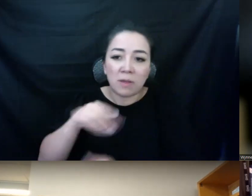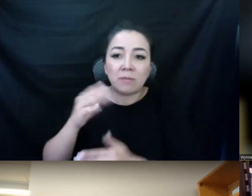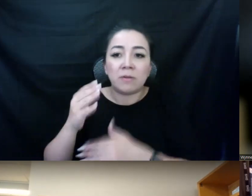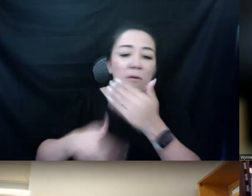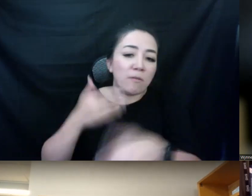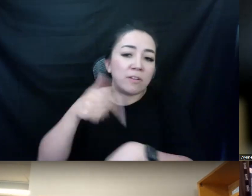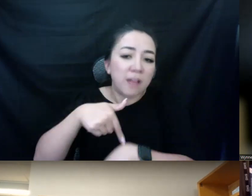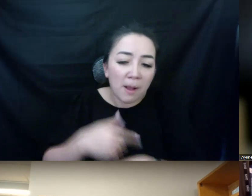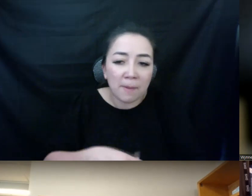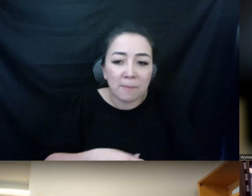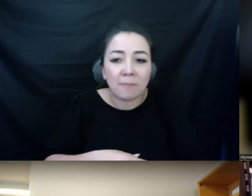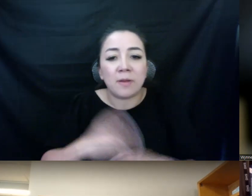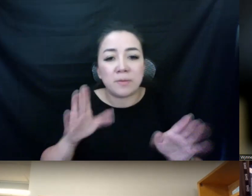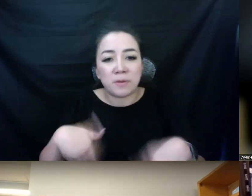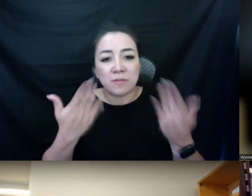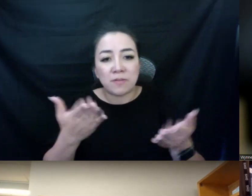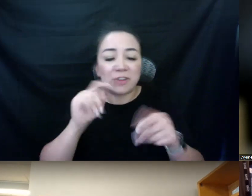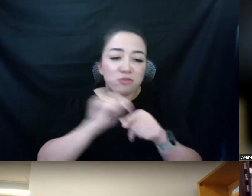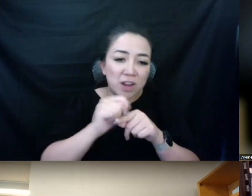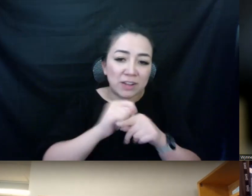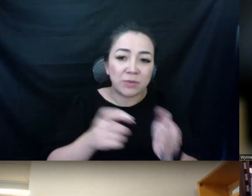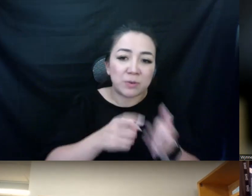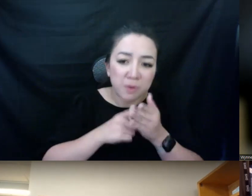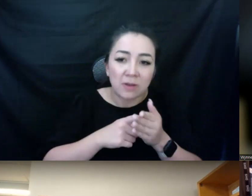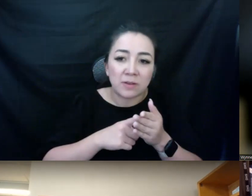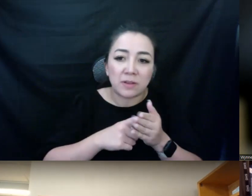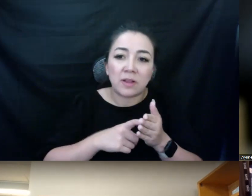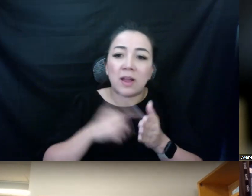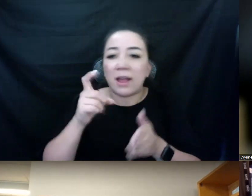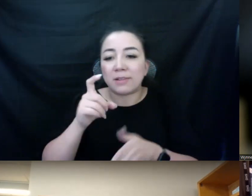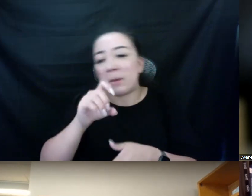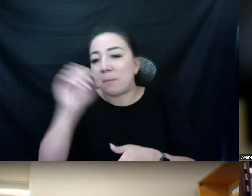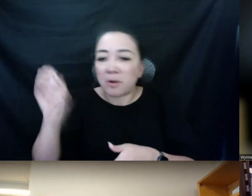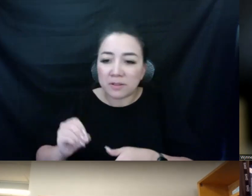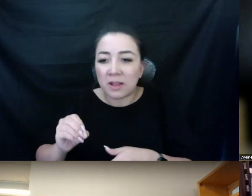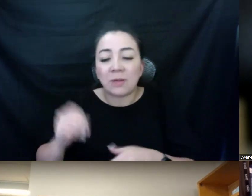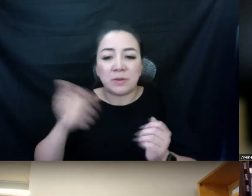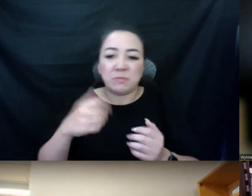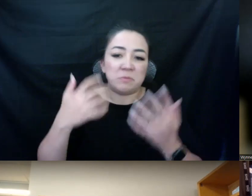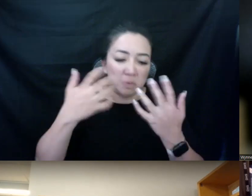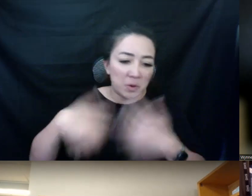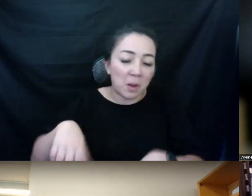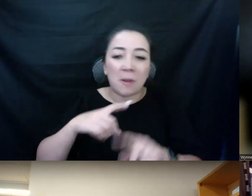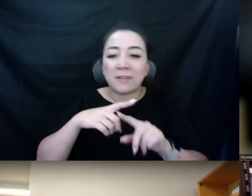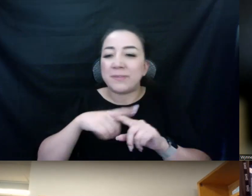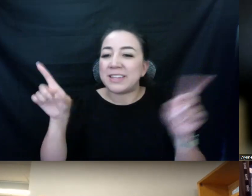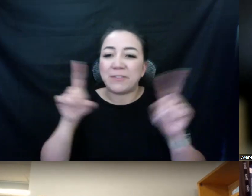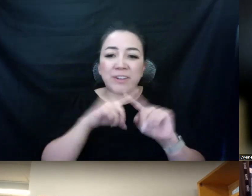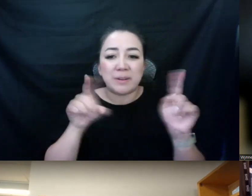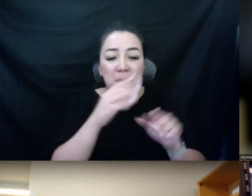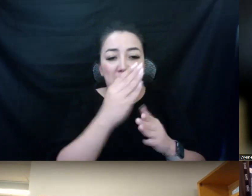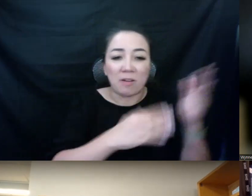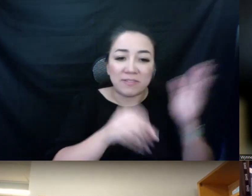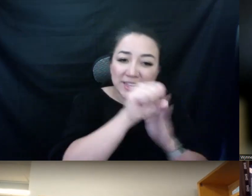time, and provides training would require X%. I mean, we could work that out. It will be different in different parts of the state, and